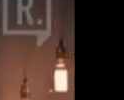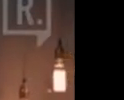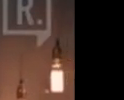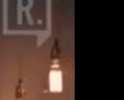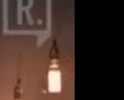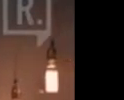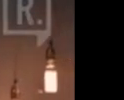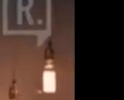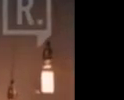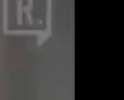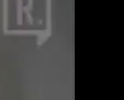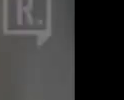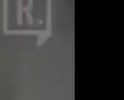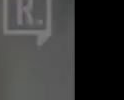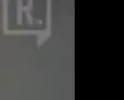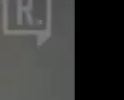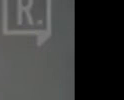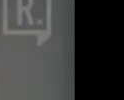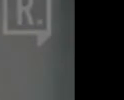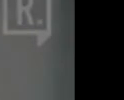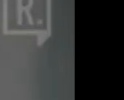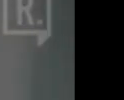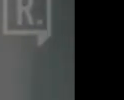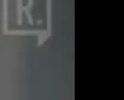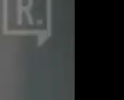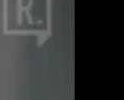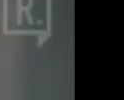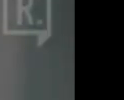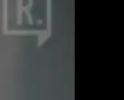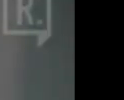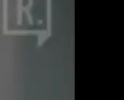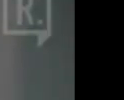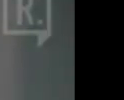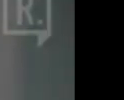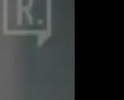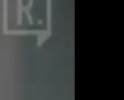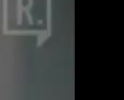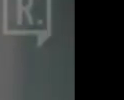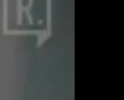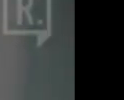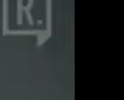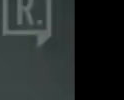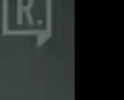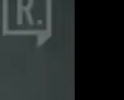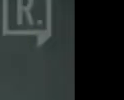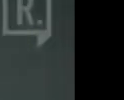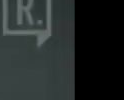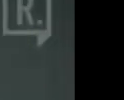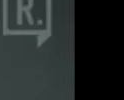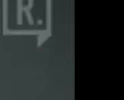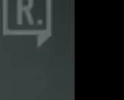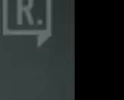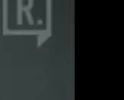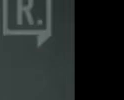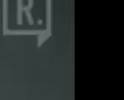smartphone. Yes. At the moment, take the raw materials, you make a smartphone, we use it for a while, and then it gets thrown on some horrible e-waste. So the company says,